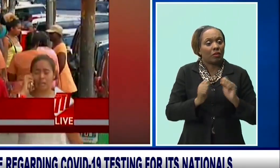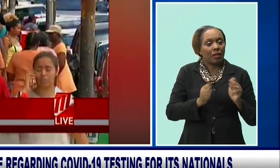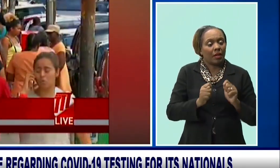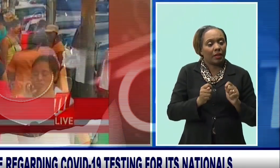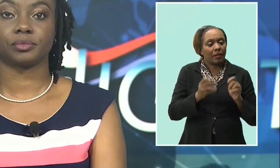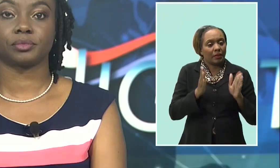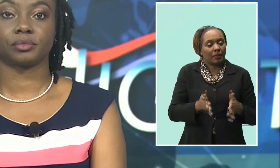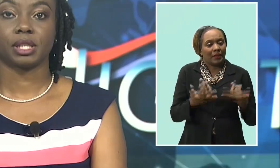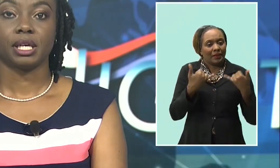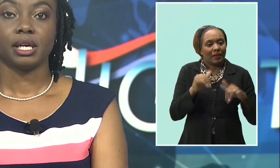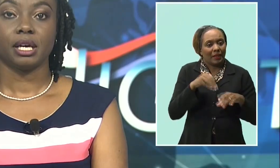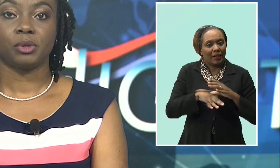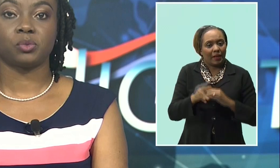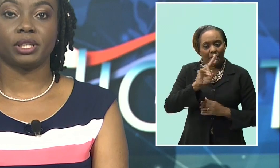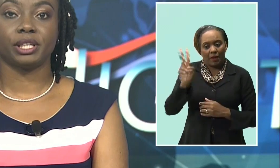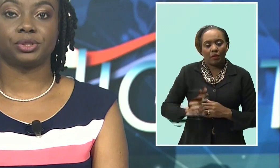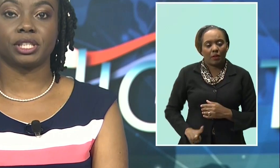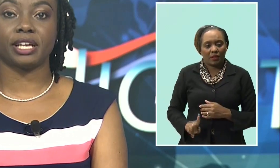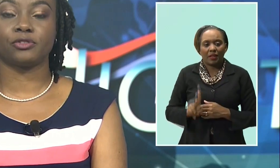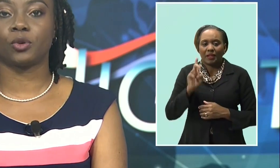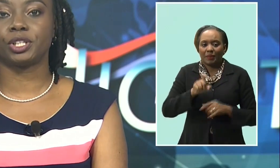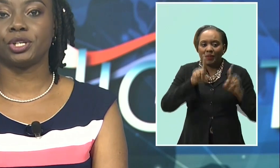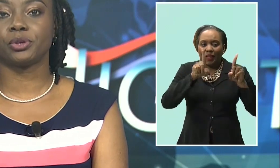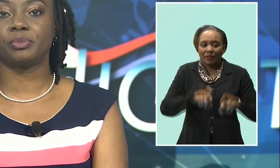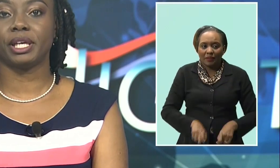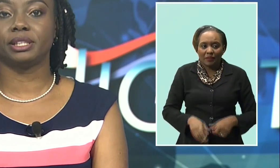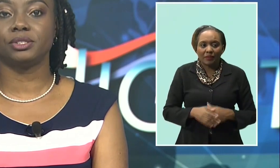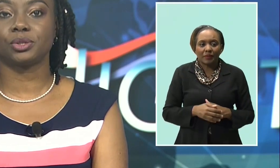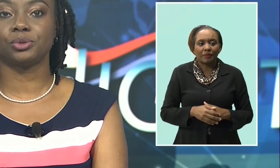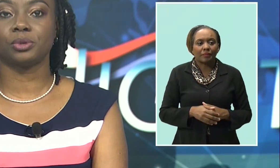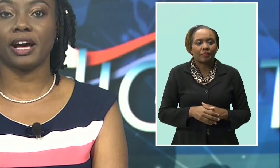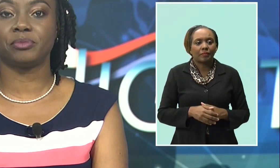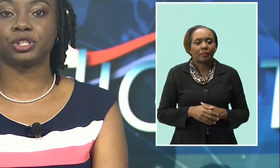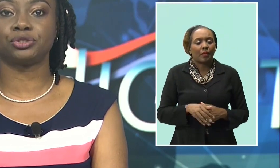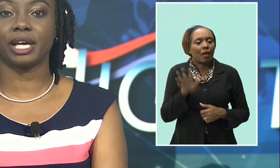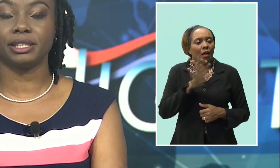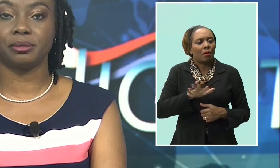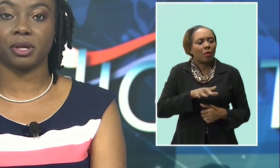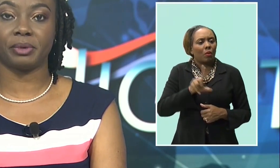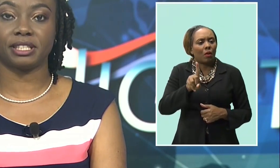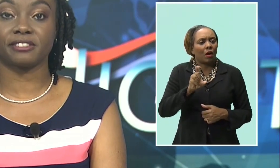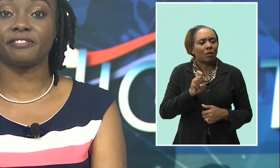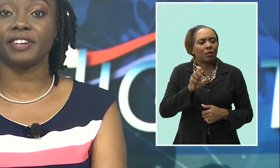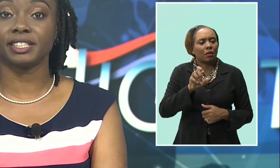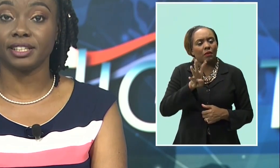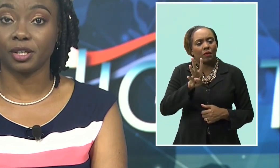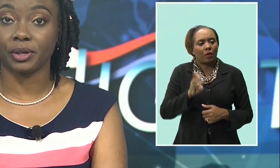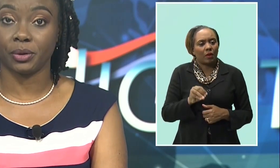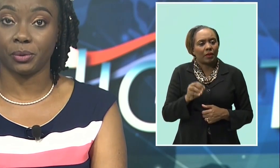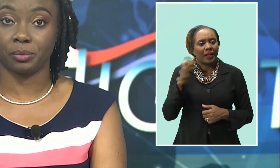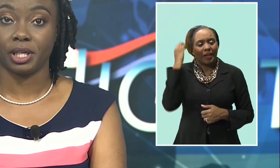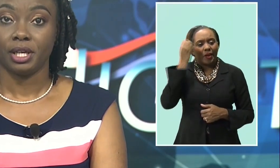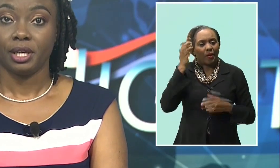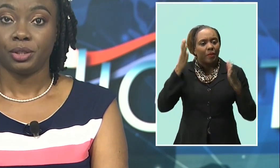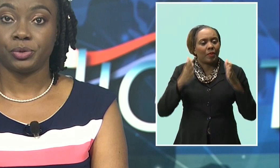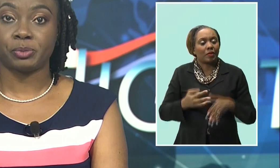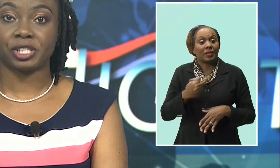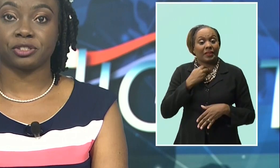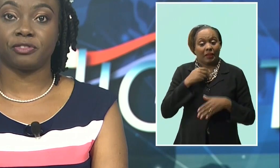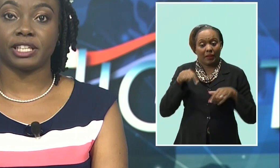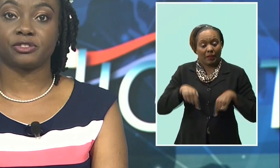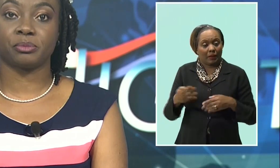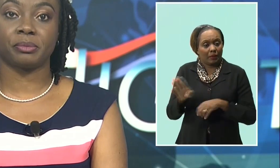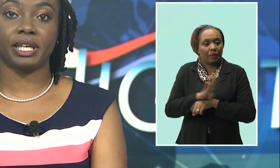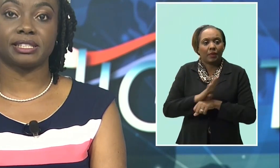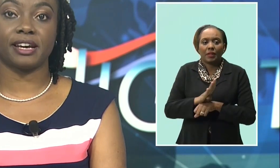Caracas. About 140 Europeans who have been stranded in Barbados are finally going home. 2